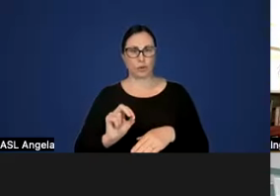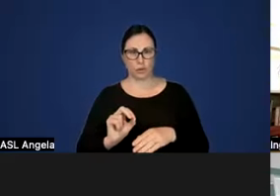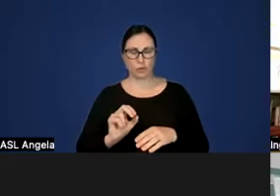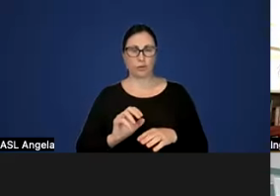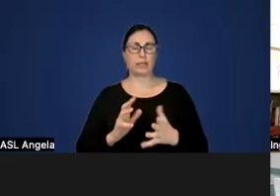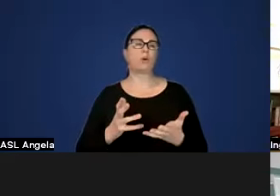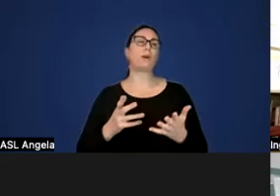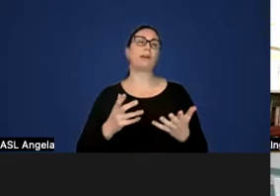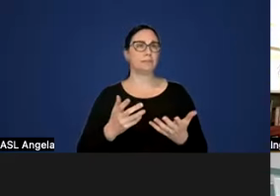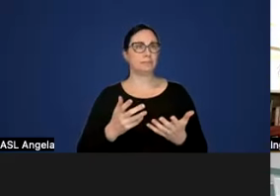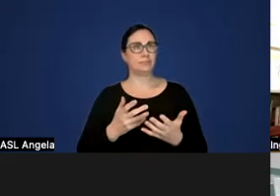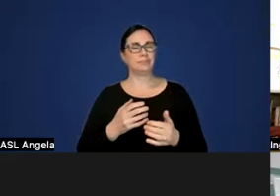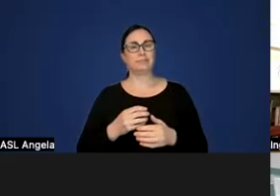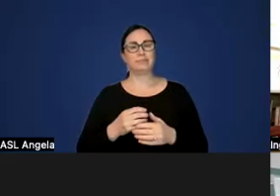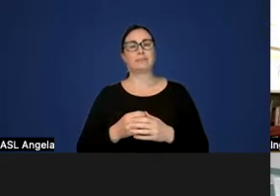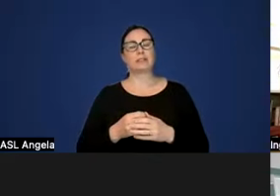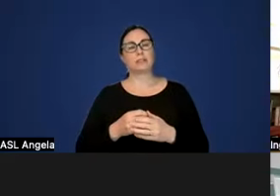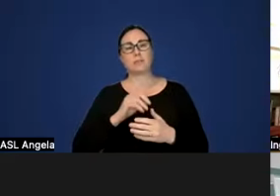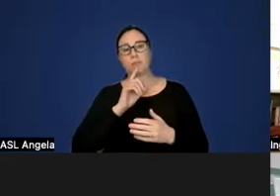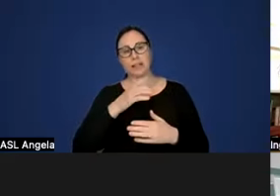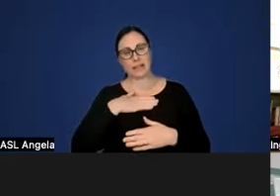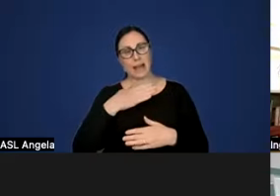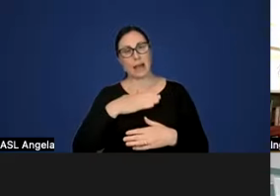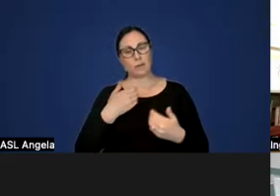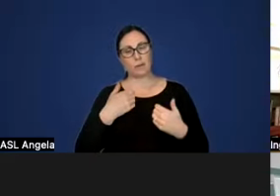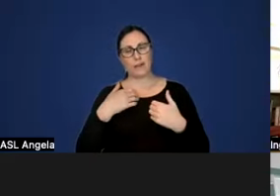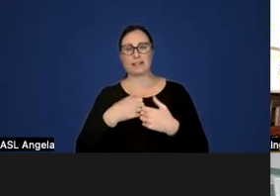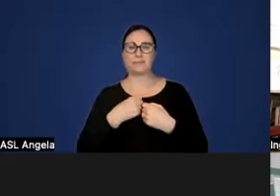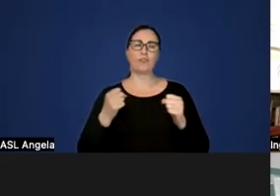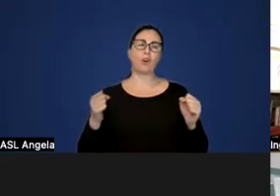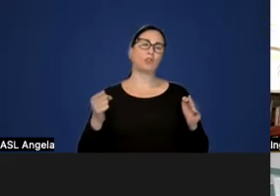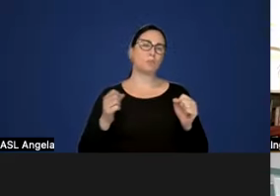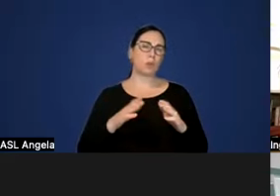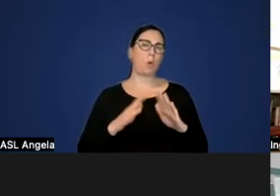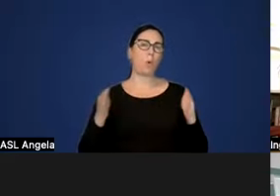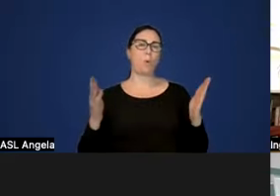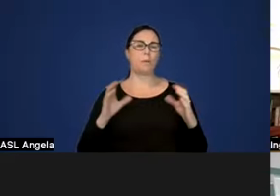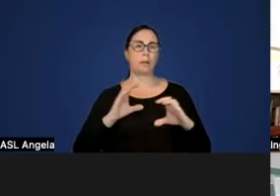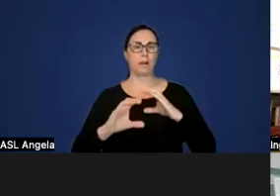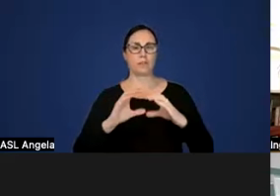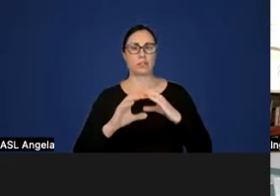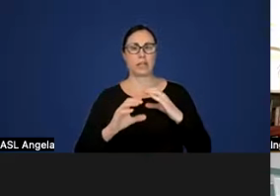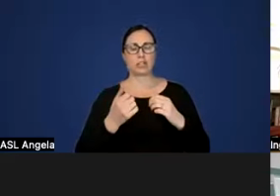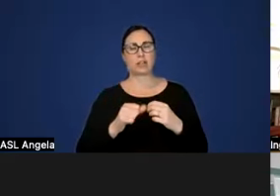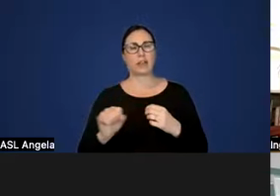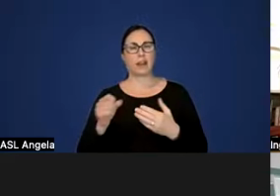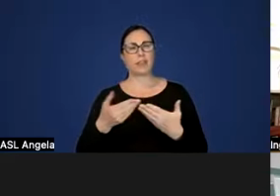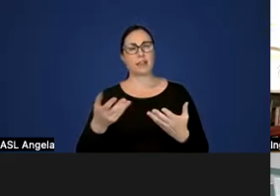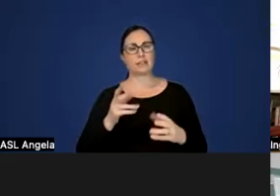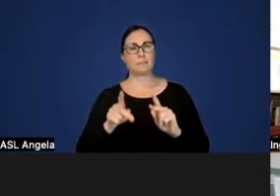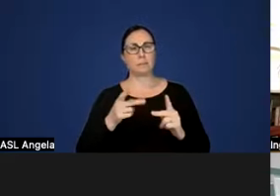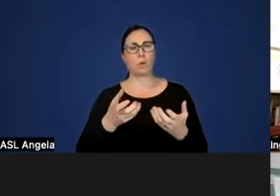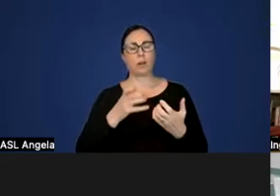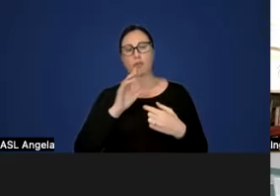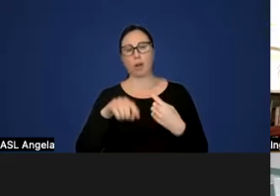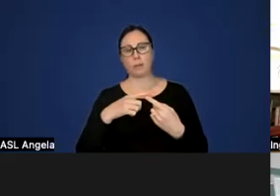really vulnerable and intentional conversation here. Is there anything else that folks would like to talk about? Perhaps your lived experience, any